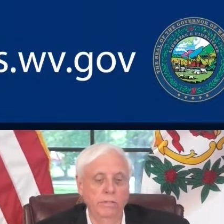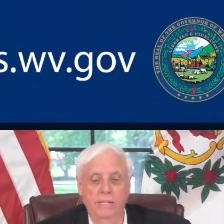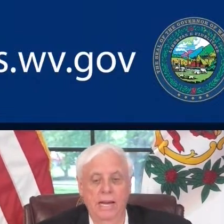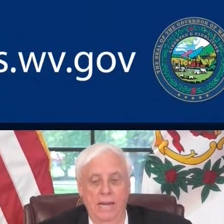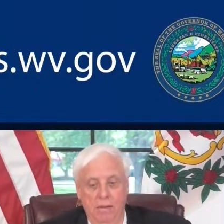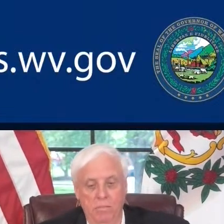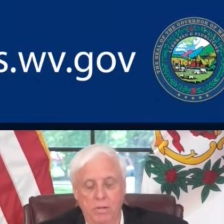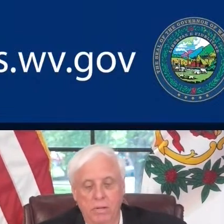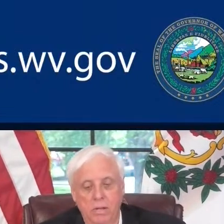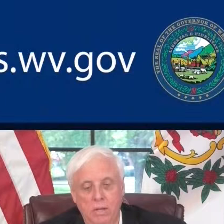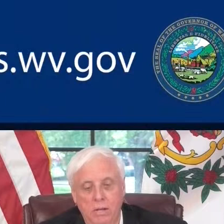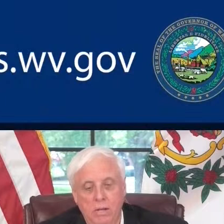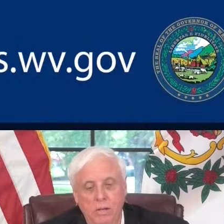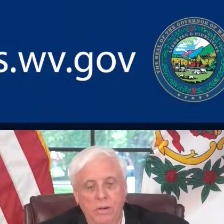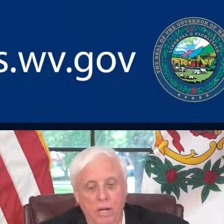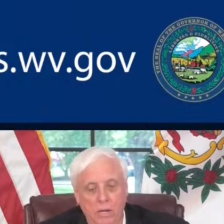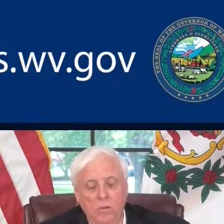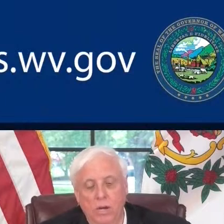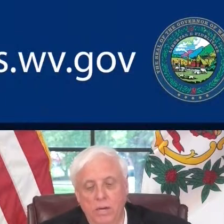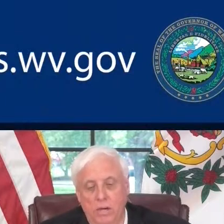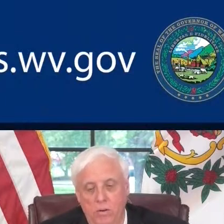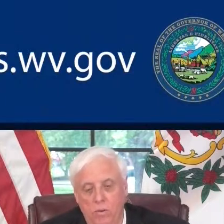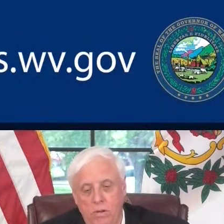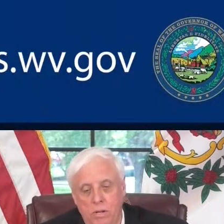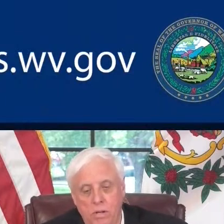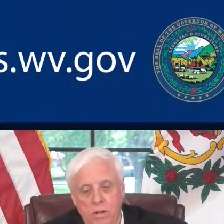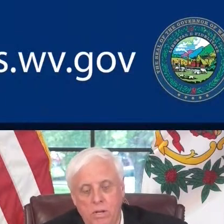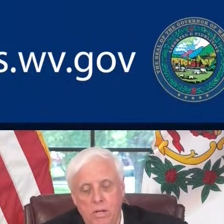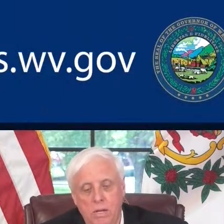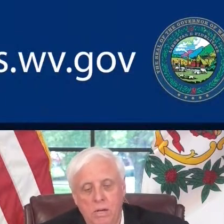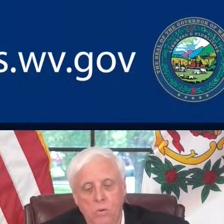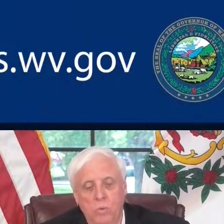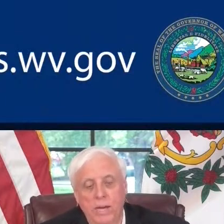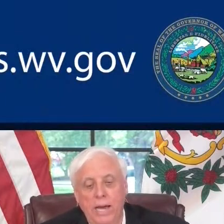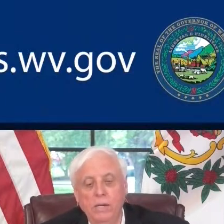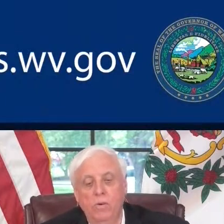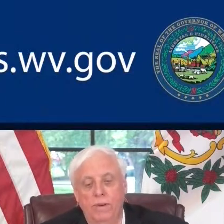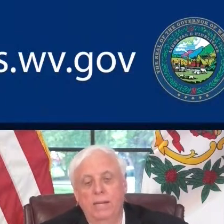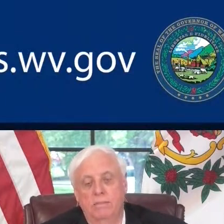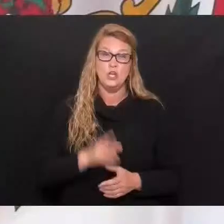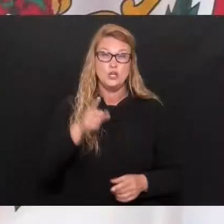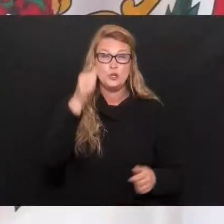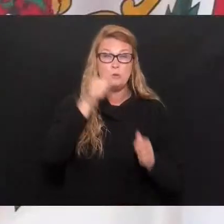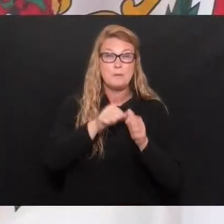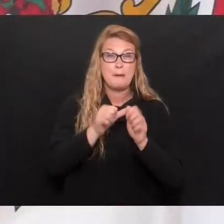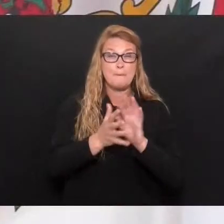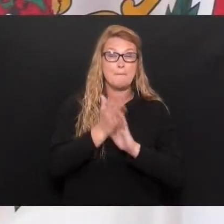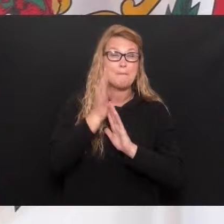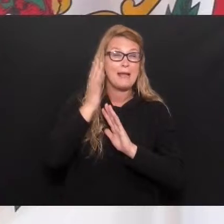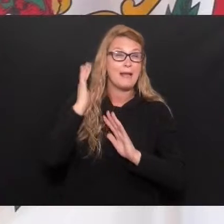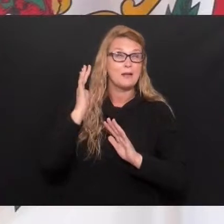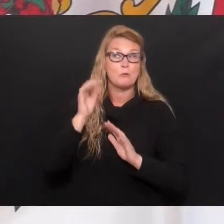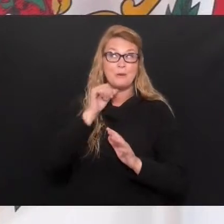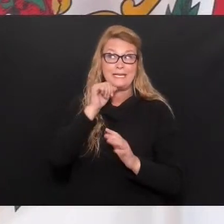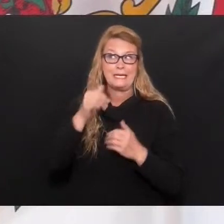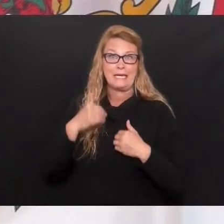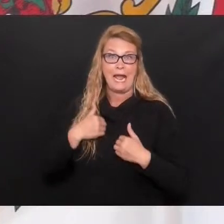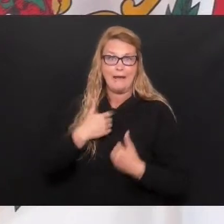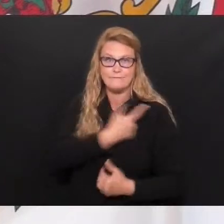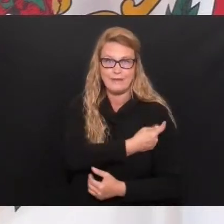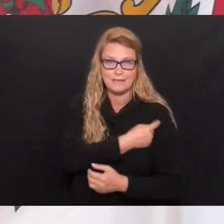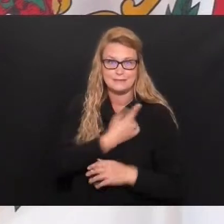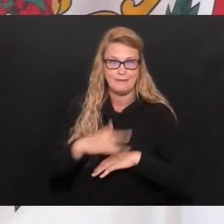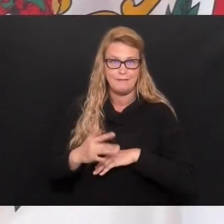there was a time not long ago when we had no vaccine, and we